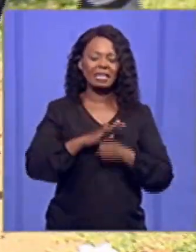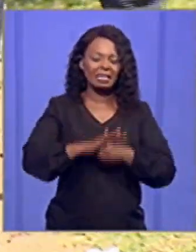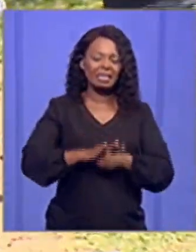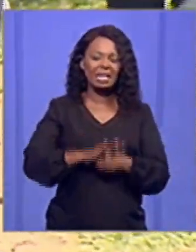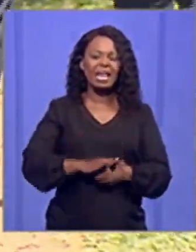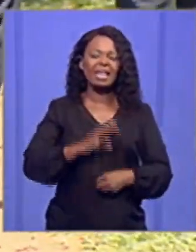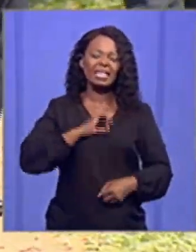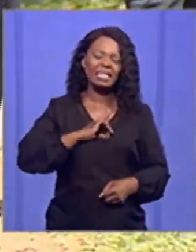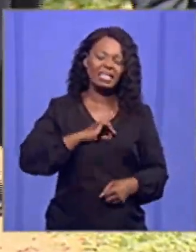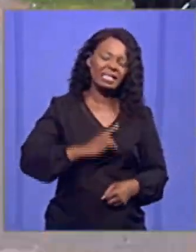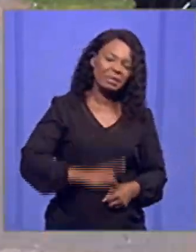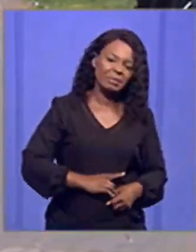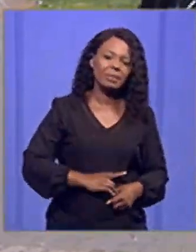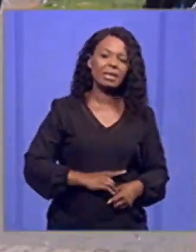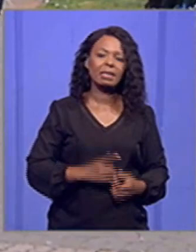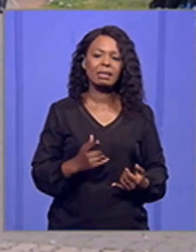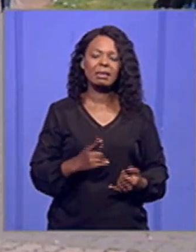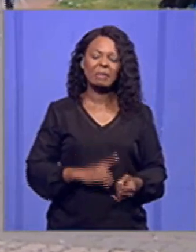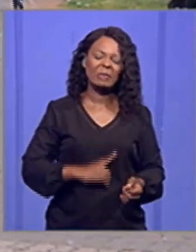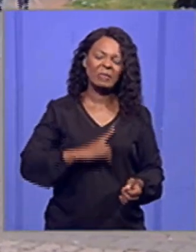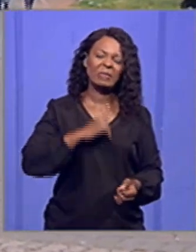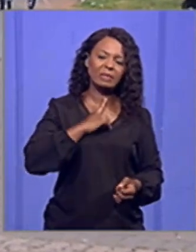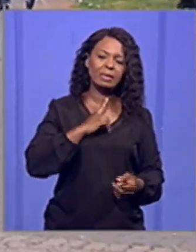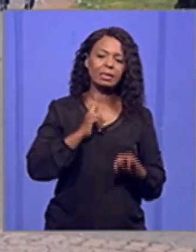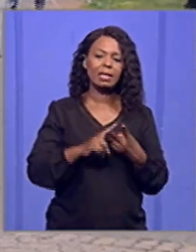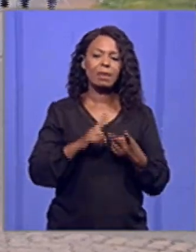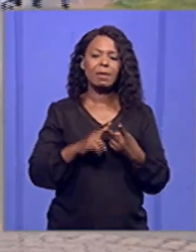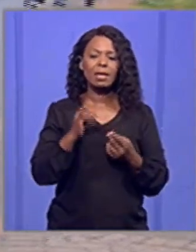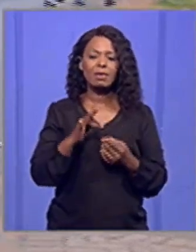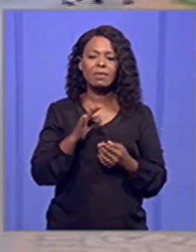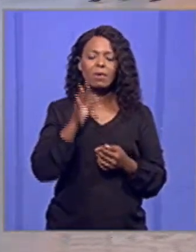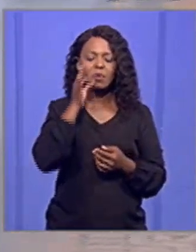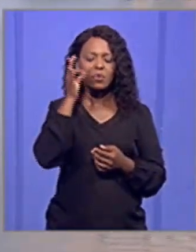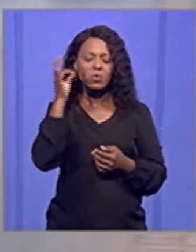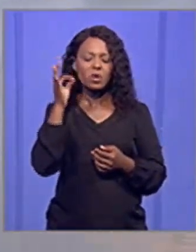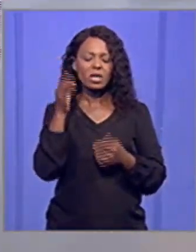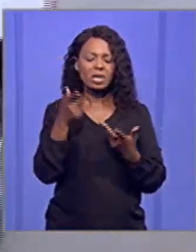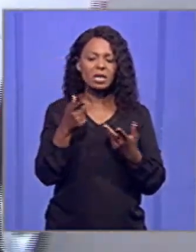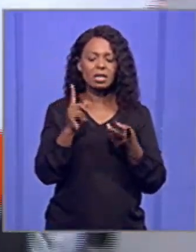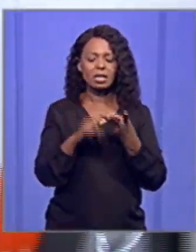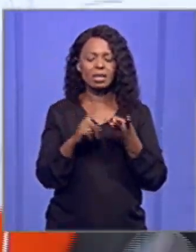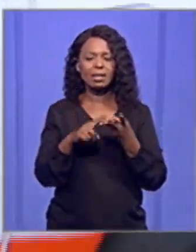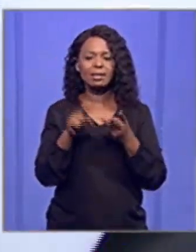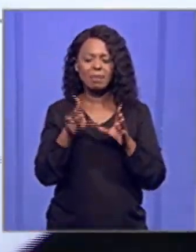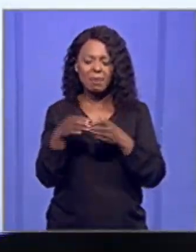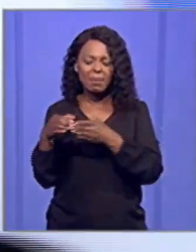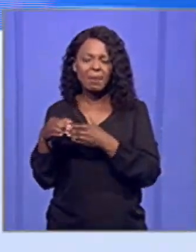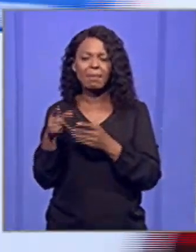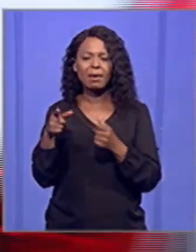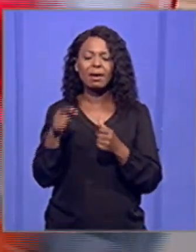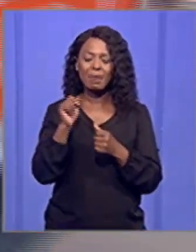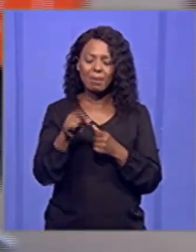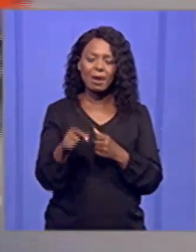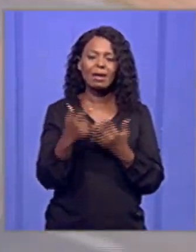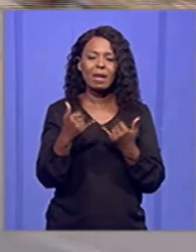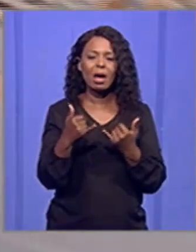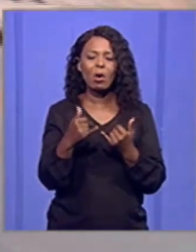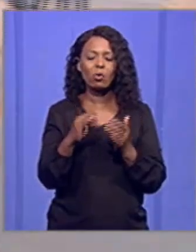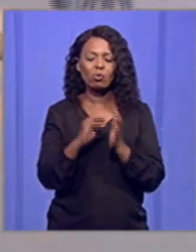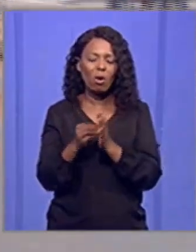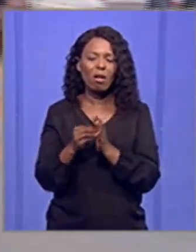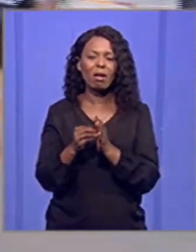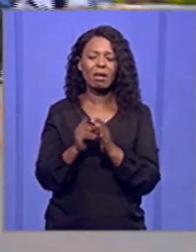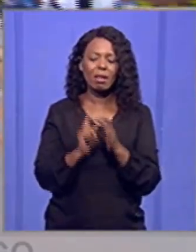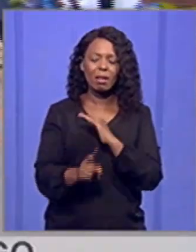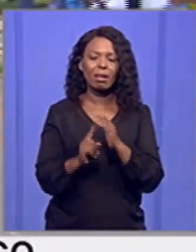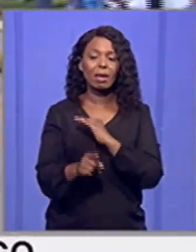le dihlophana tša baswa ba agapago mogofe ke a mangwe a mabaka a šušumetšago molokoloko wa ditiragalo tša dikgaruru dikolong tša ka